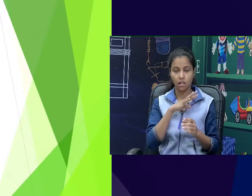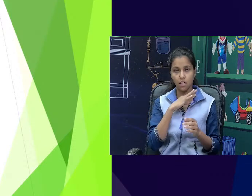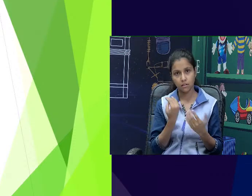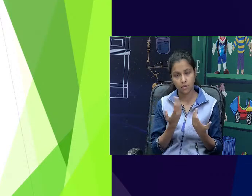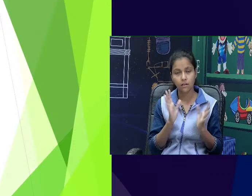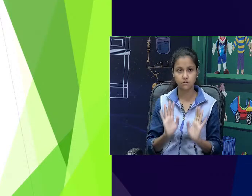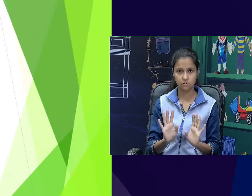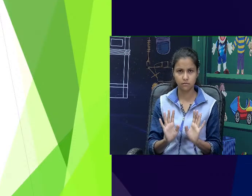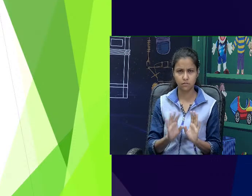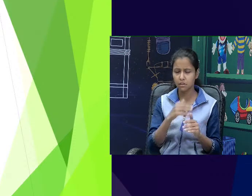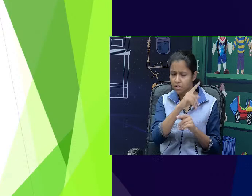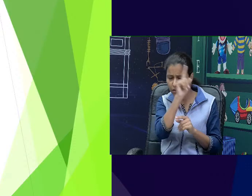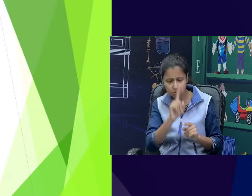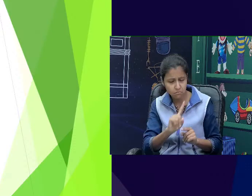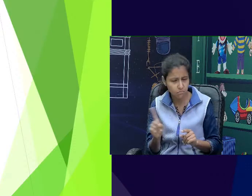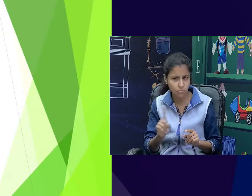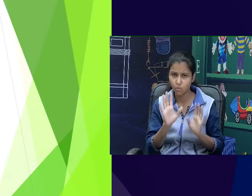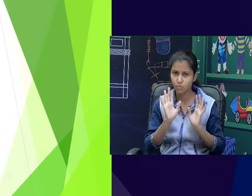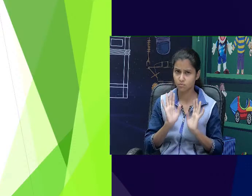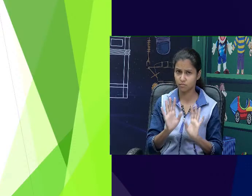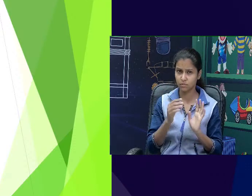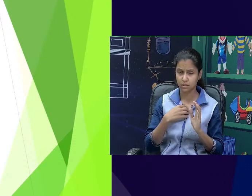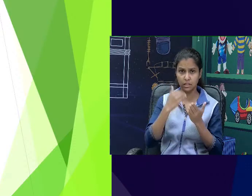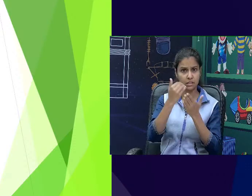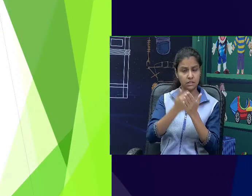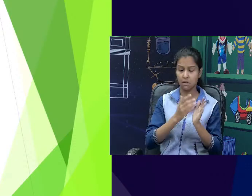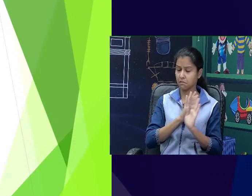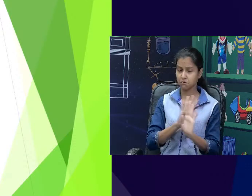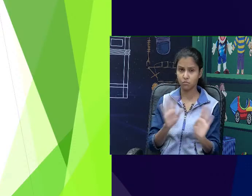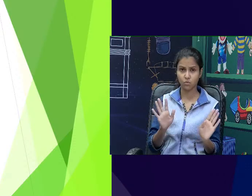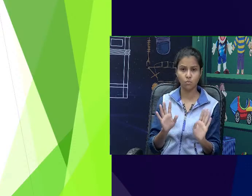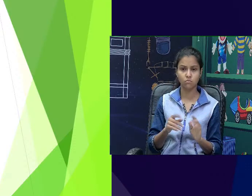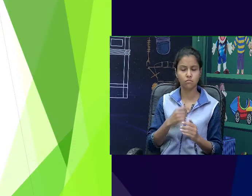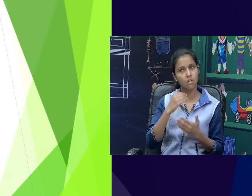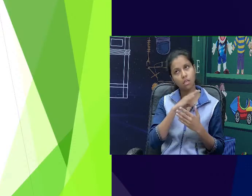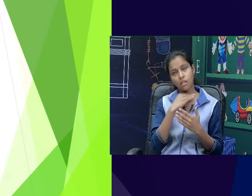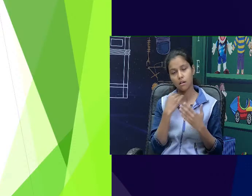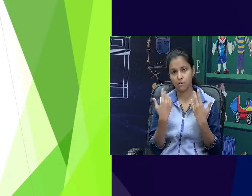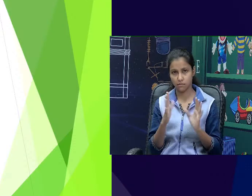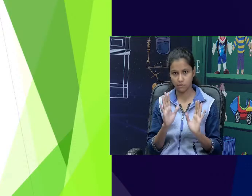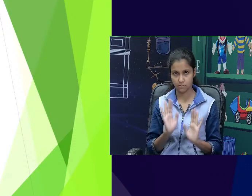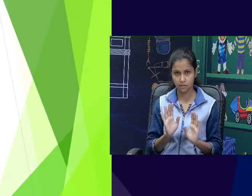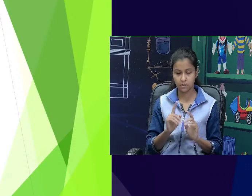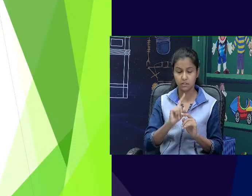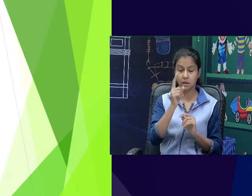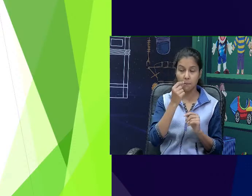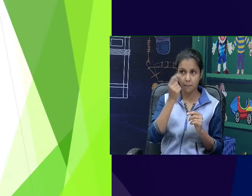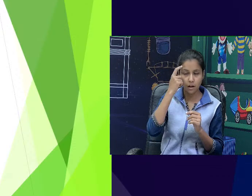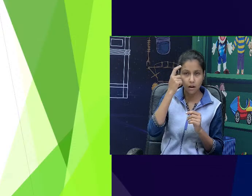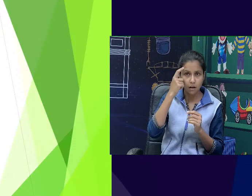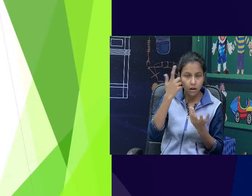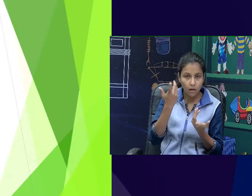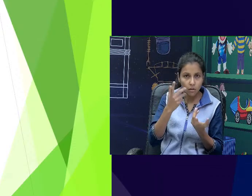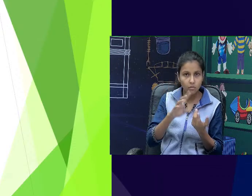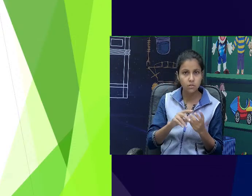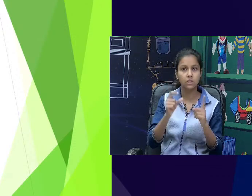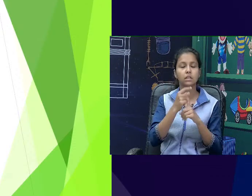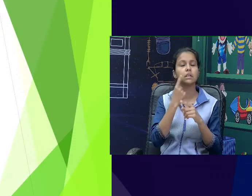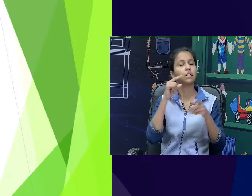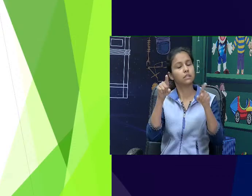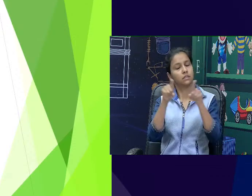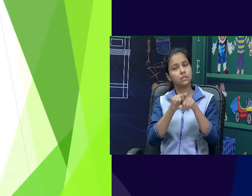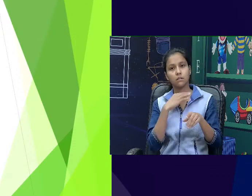Okay. That there will be no one who will save him. And there he even made up his mind that he will die today.